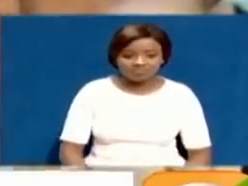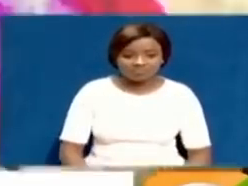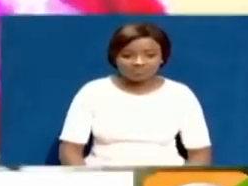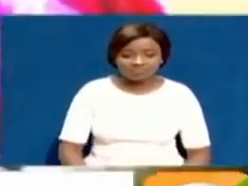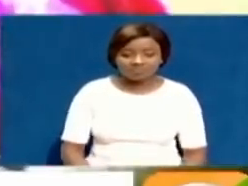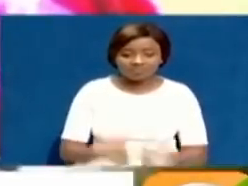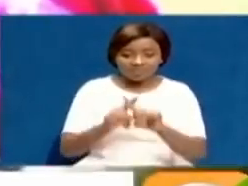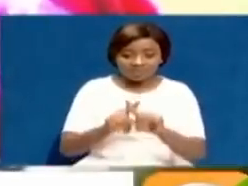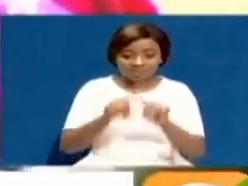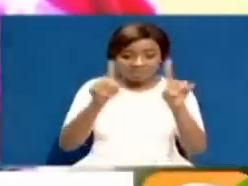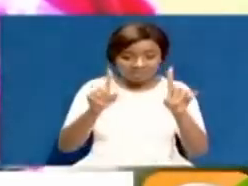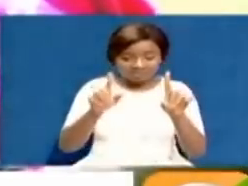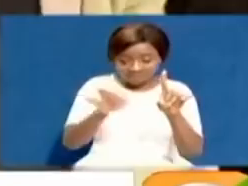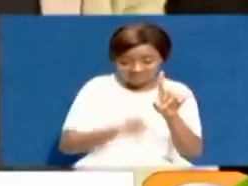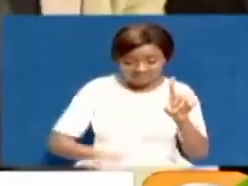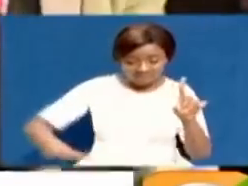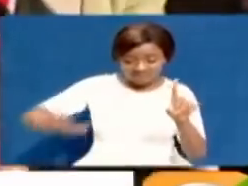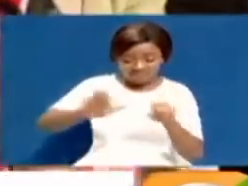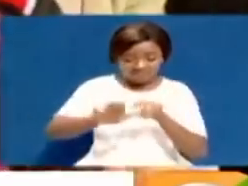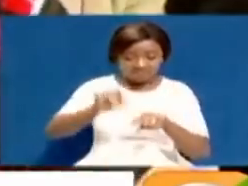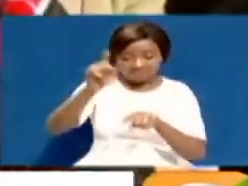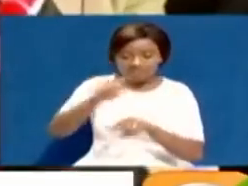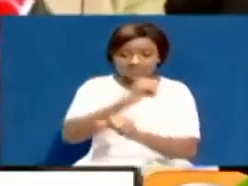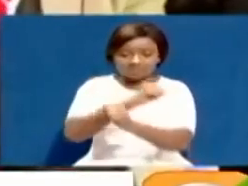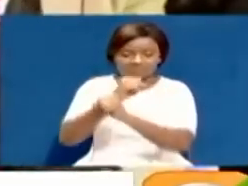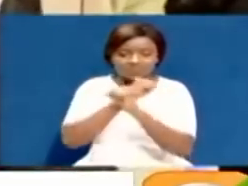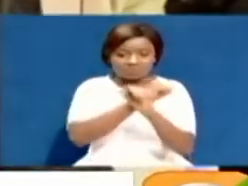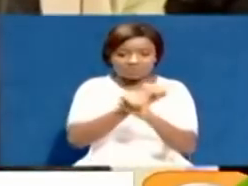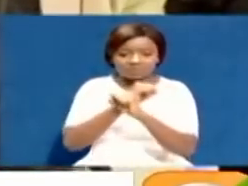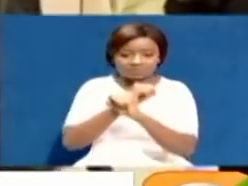Lakini mazingira tutahifadhi. Baba,